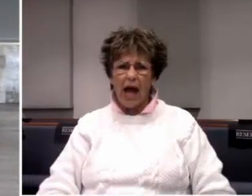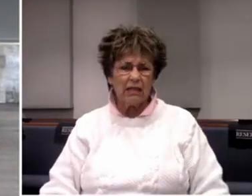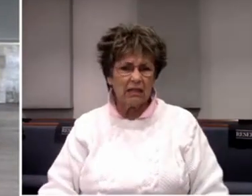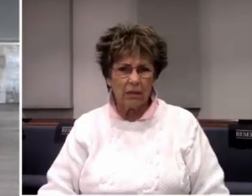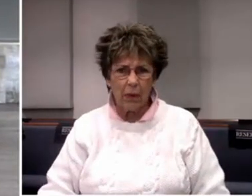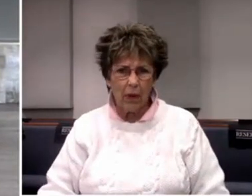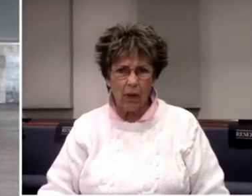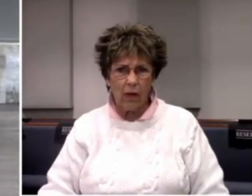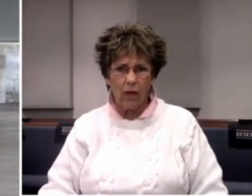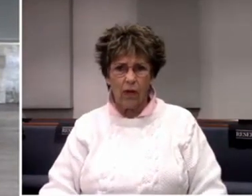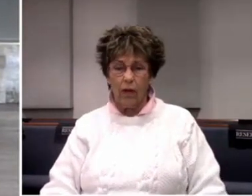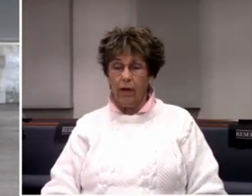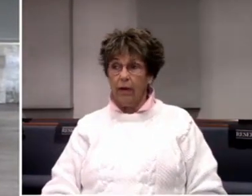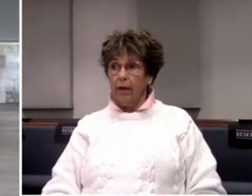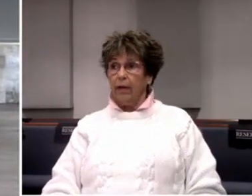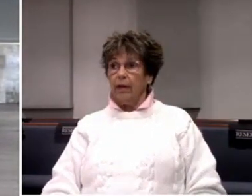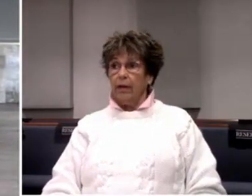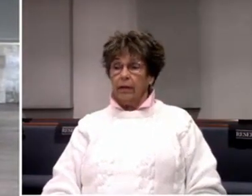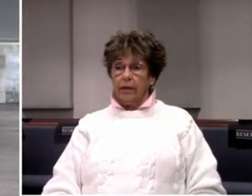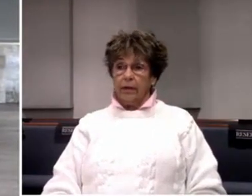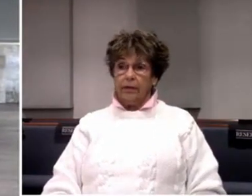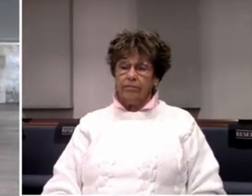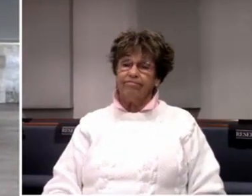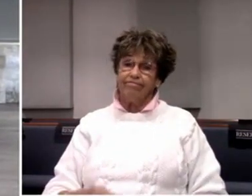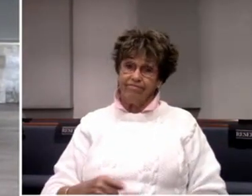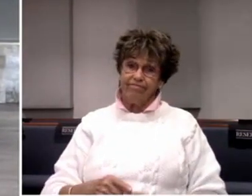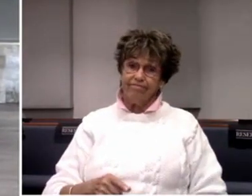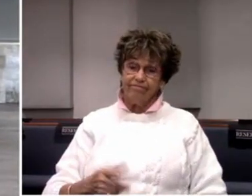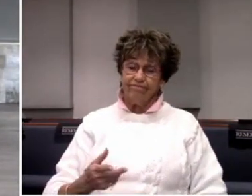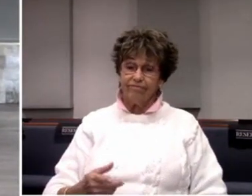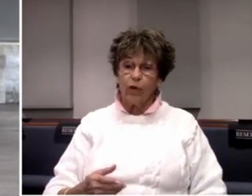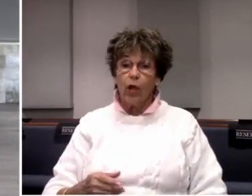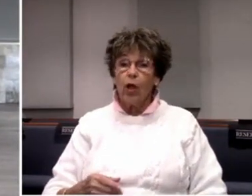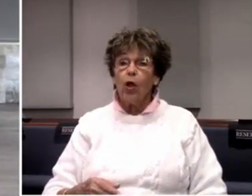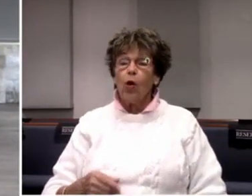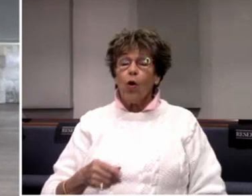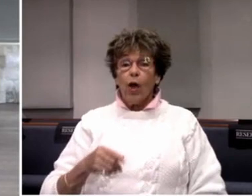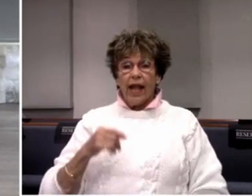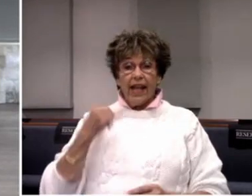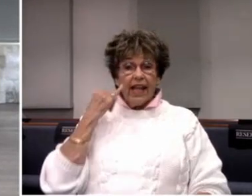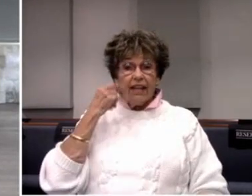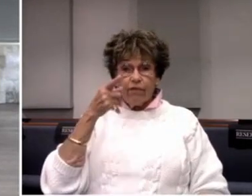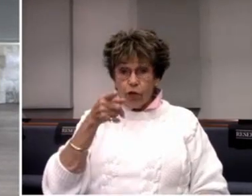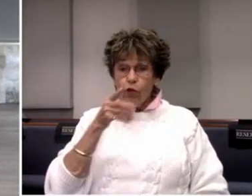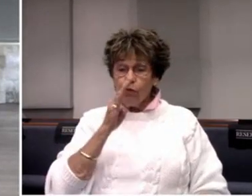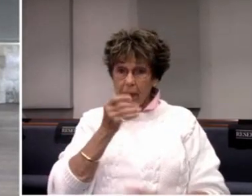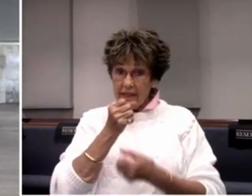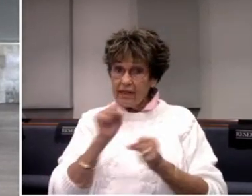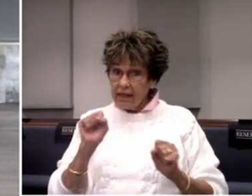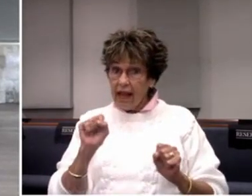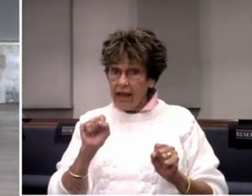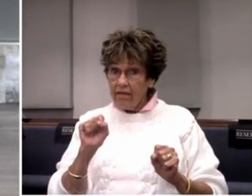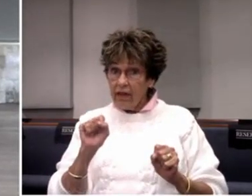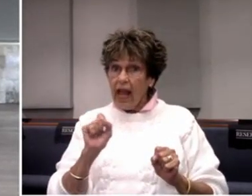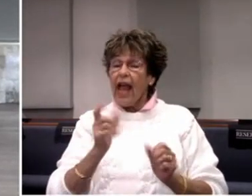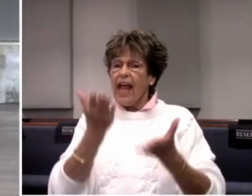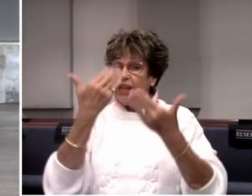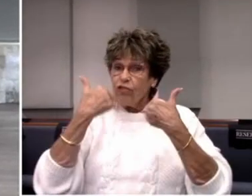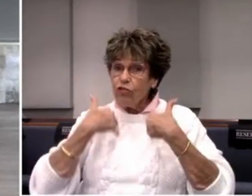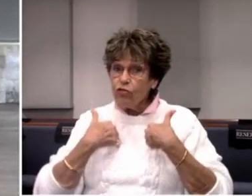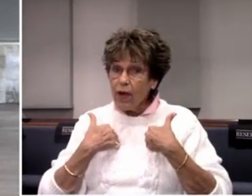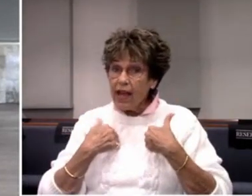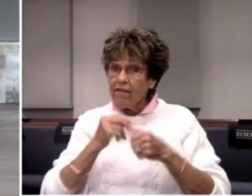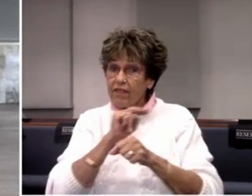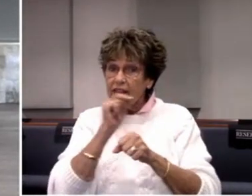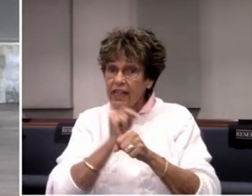your unregenerate nature, it is impossible. But once you have been saved and you have the supernature of the